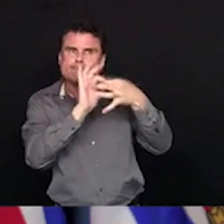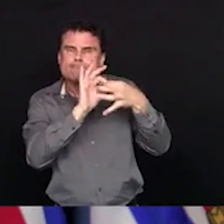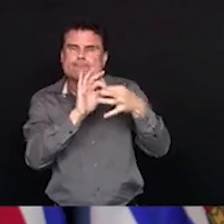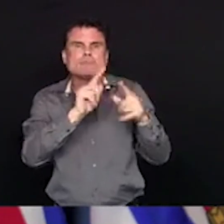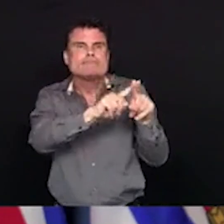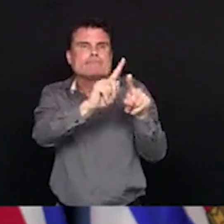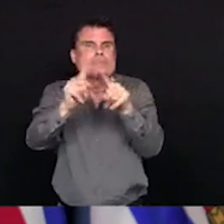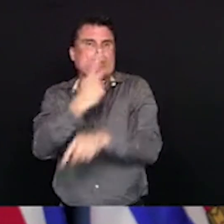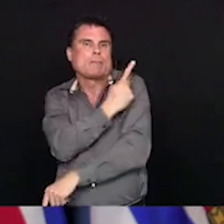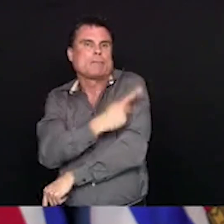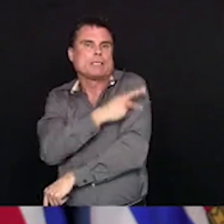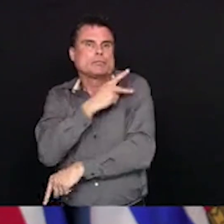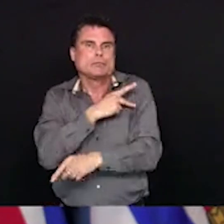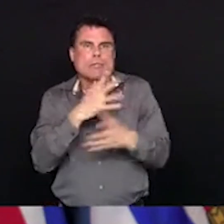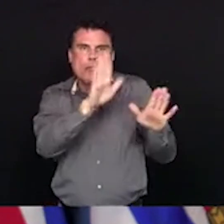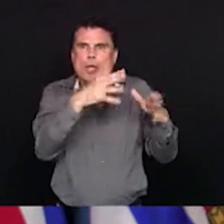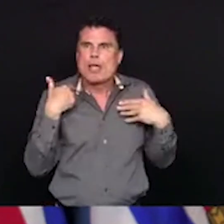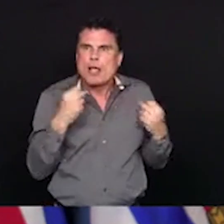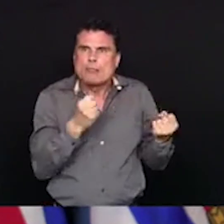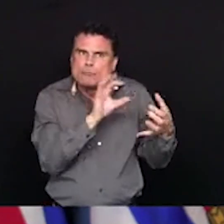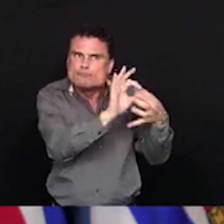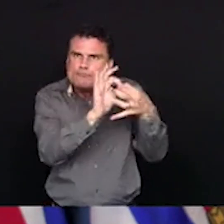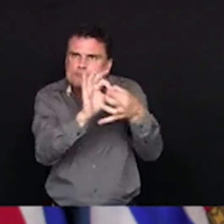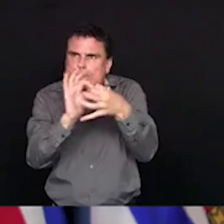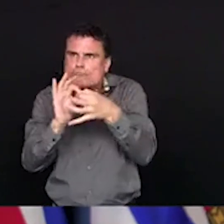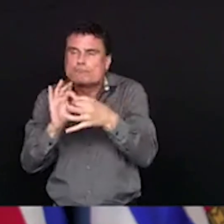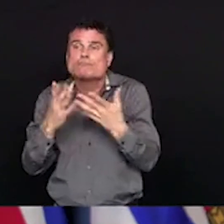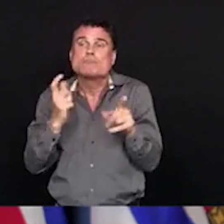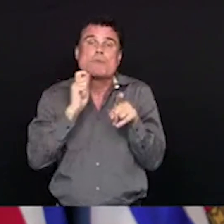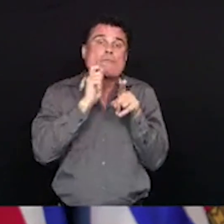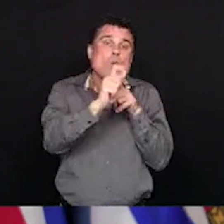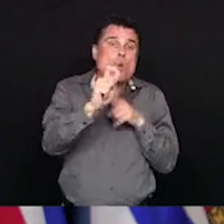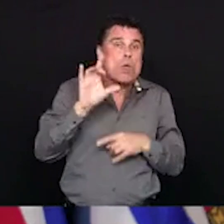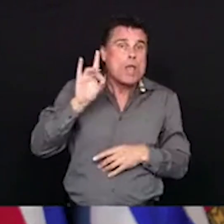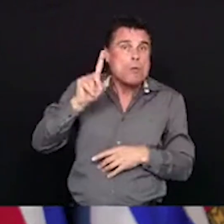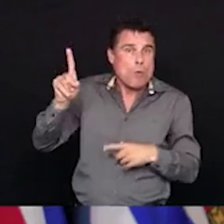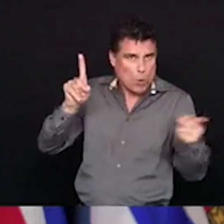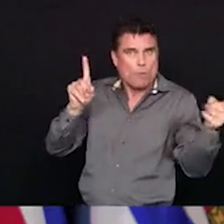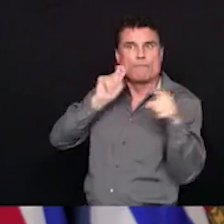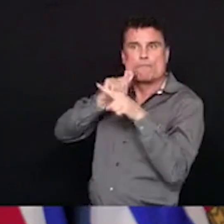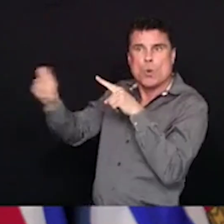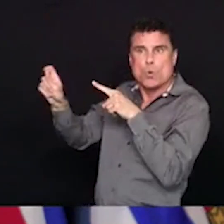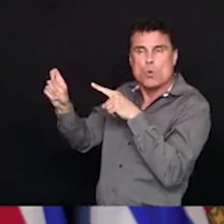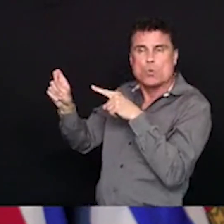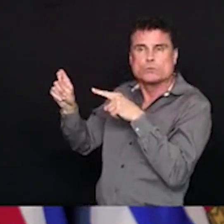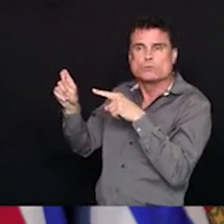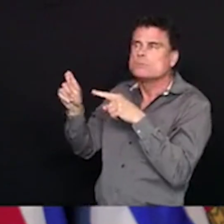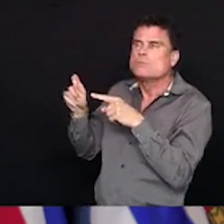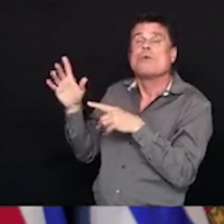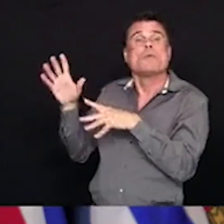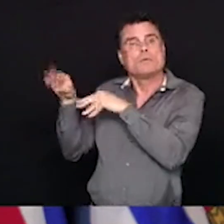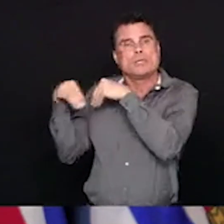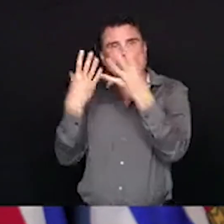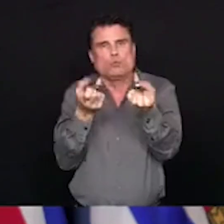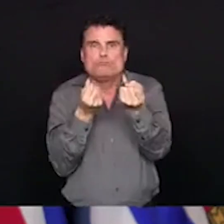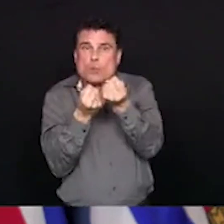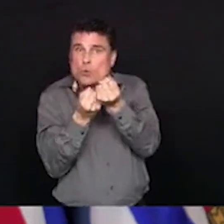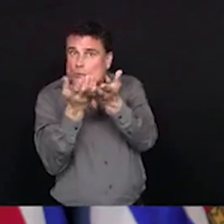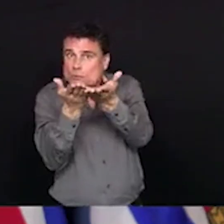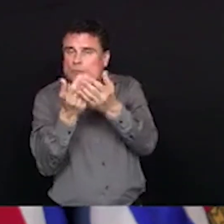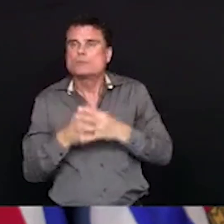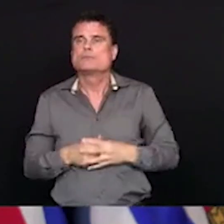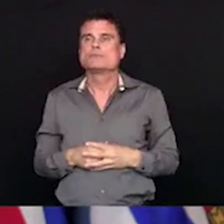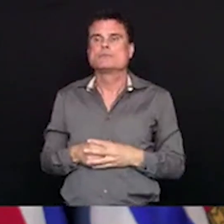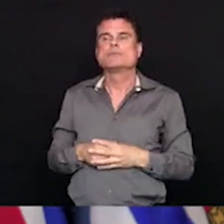video conferencing or virtual care. They're still they're working for people. So I realize there's been